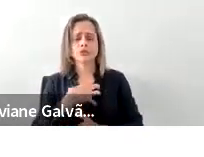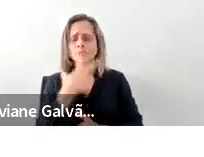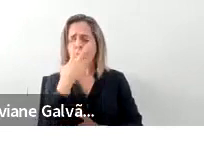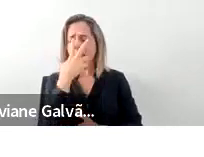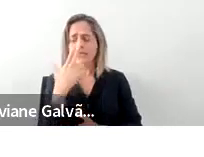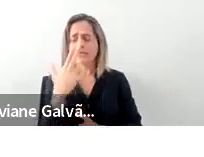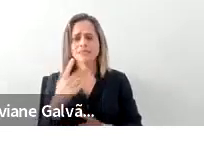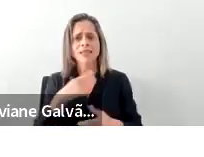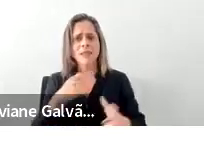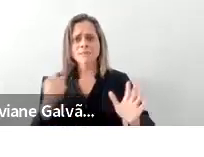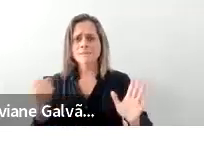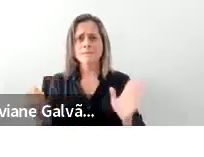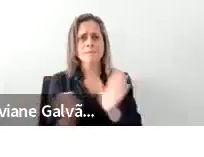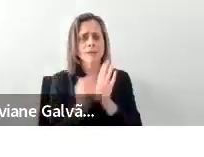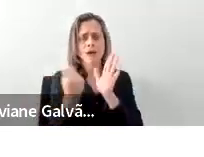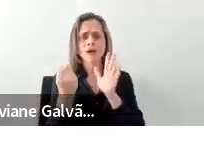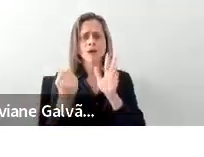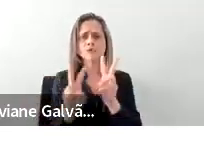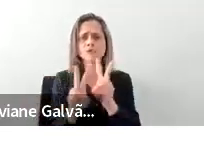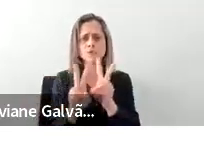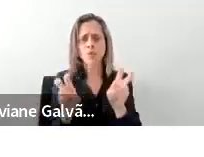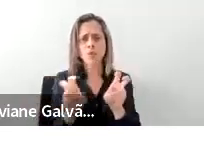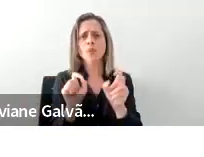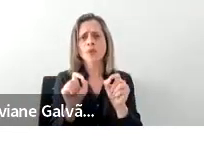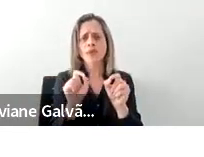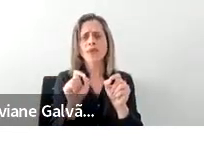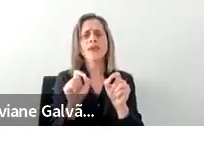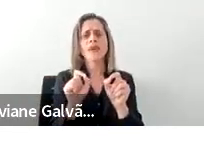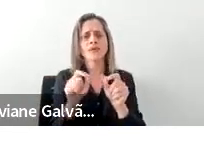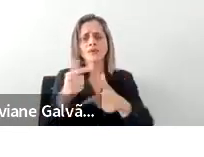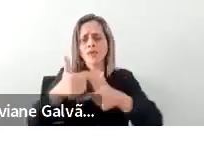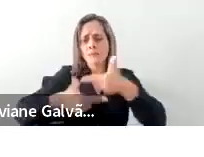has mastery over man instead of the opposite,